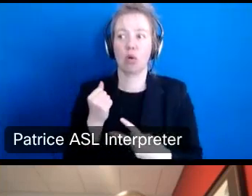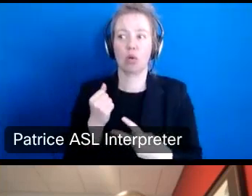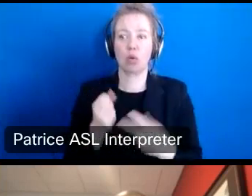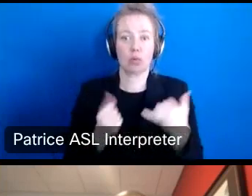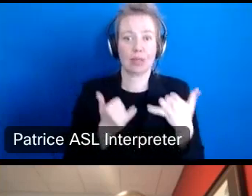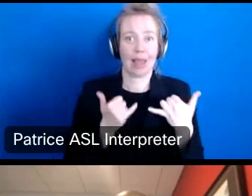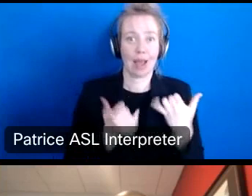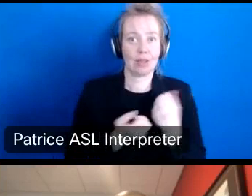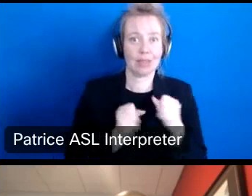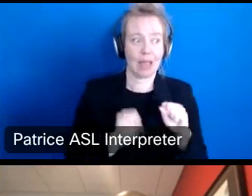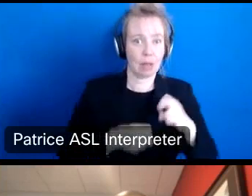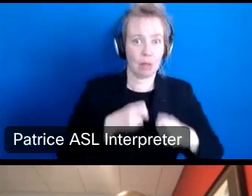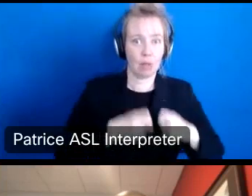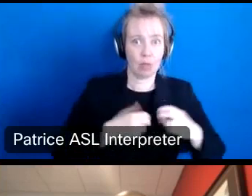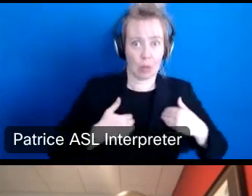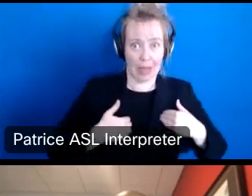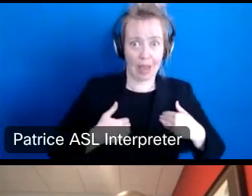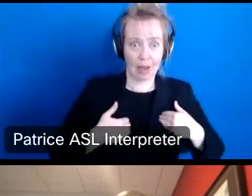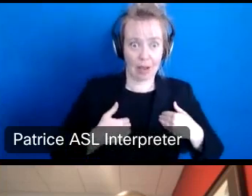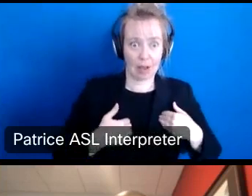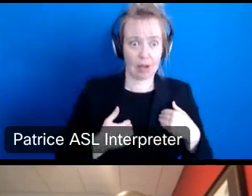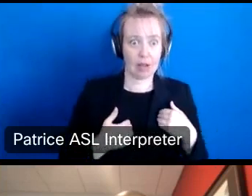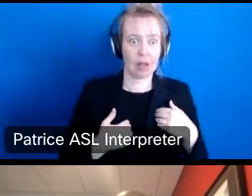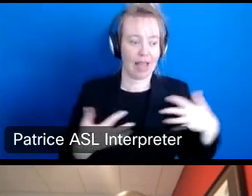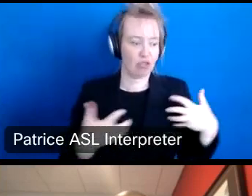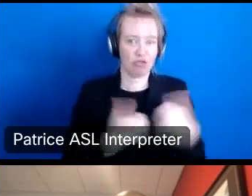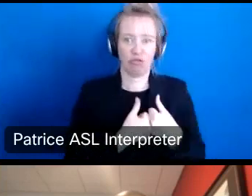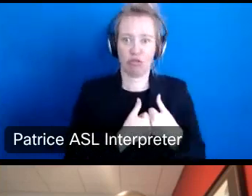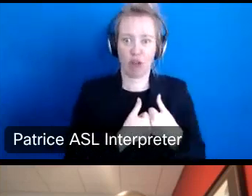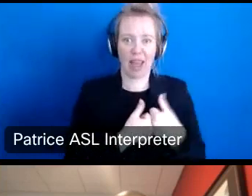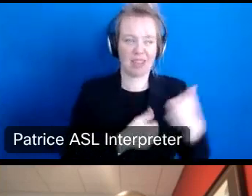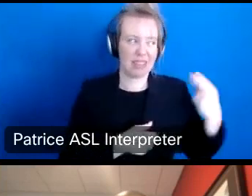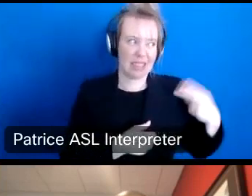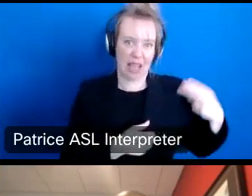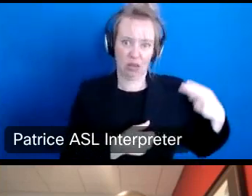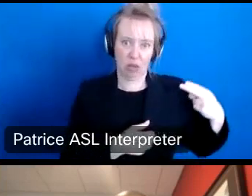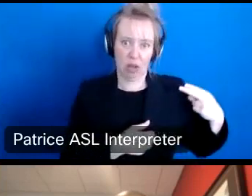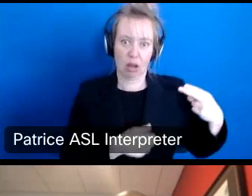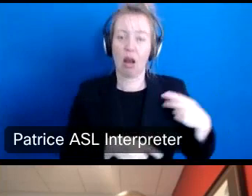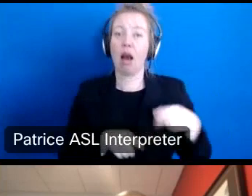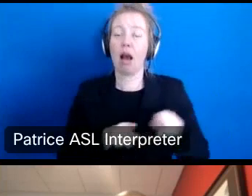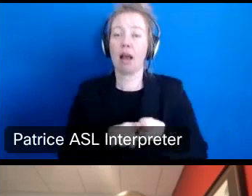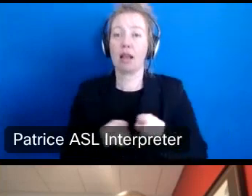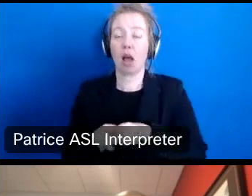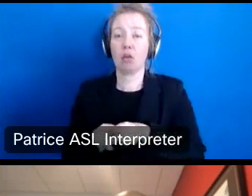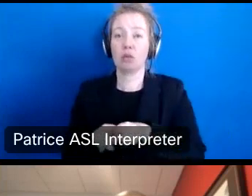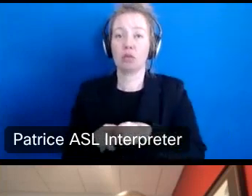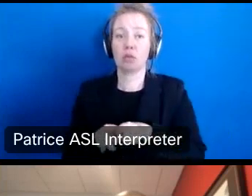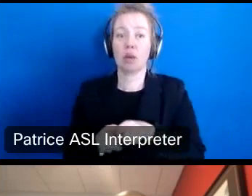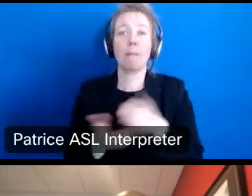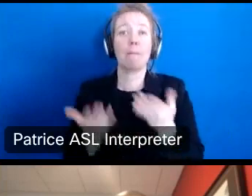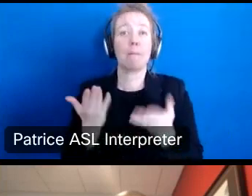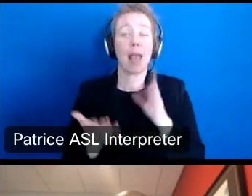existing safety issues in the form of crash patterns, for example, crash history, and also potentially